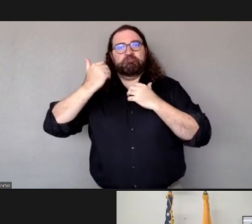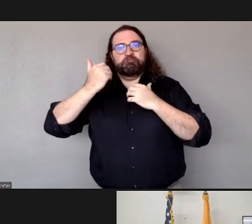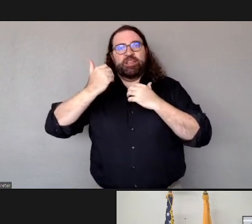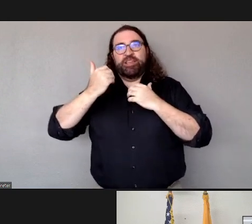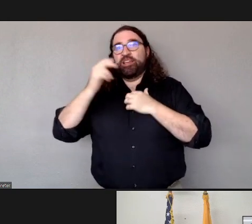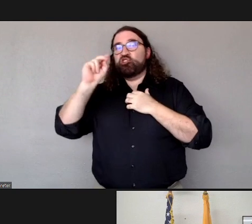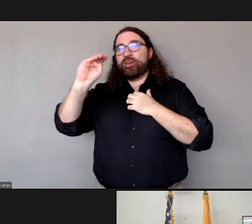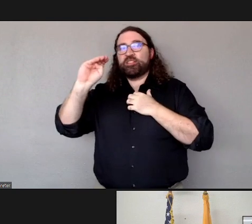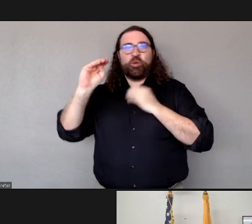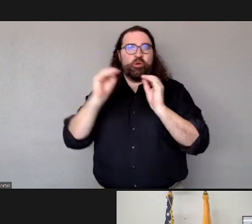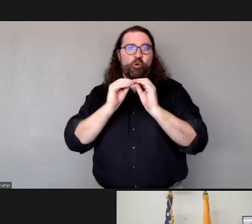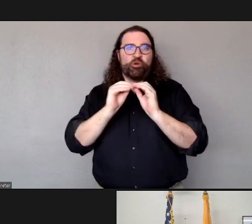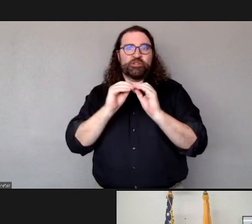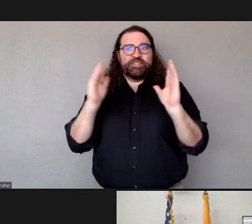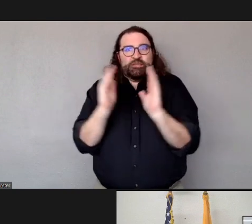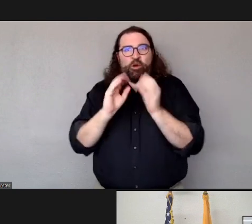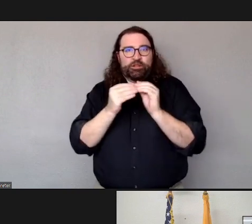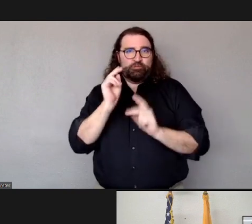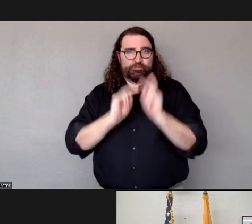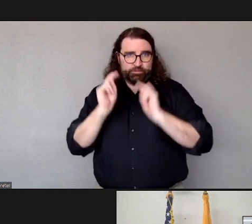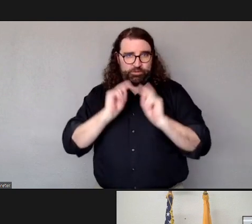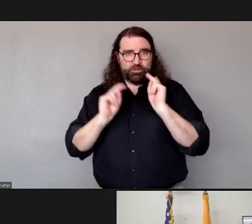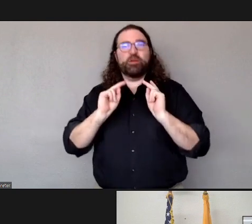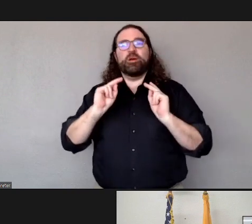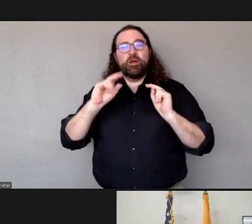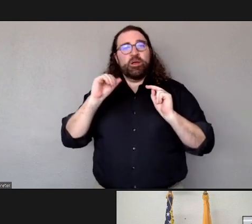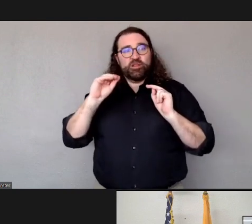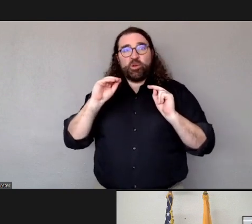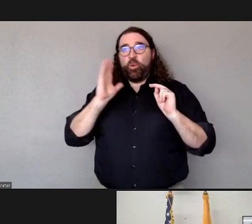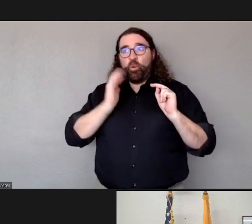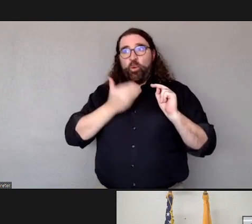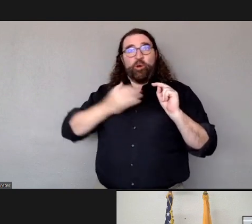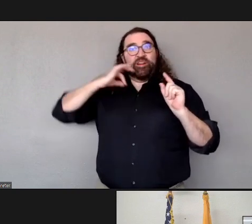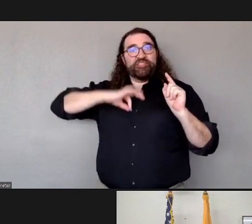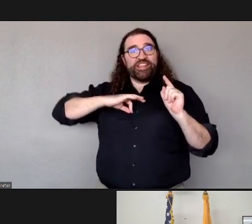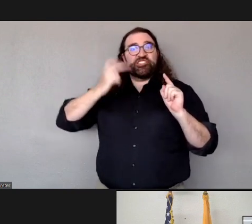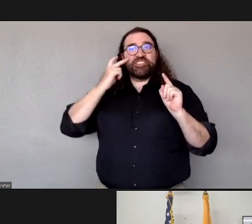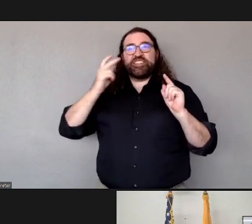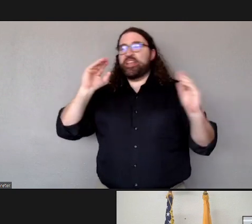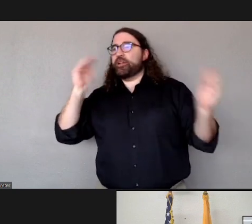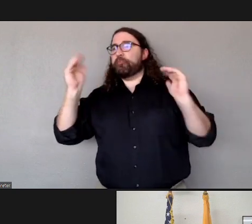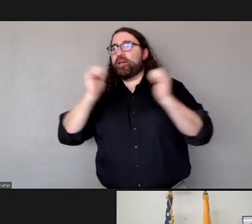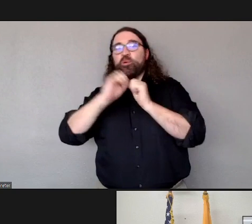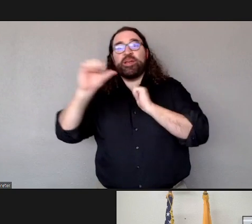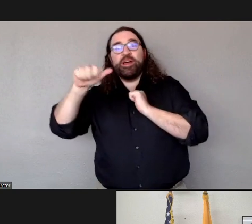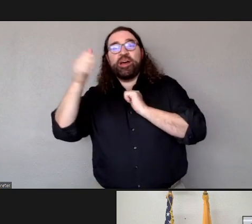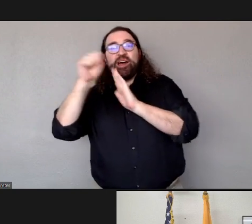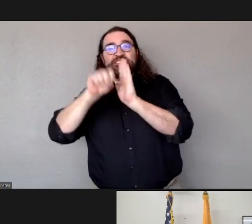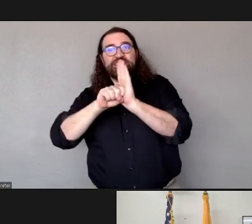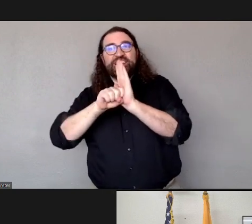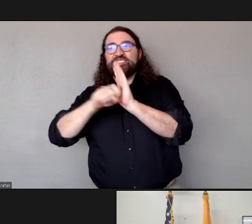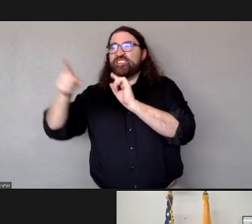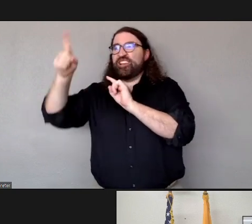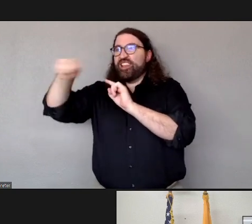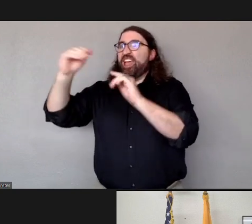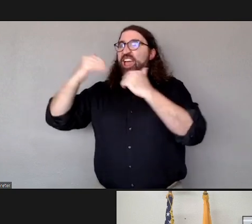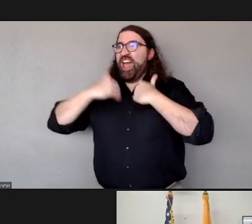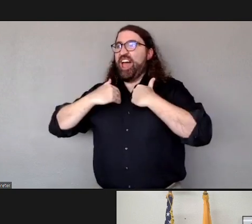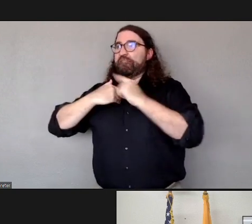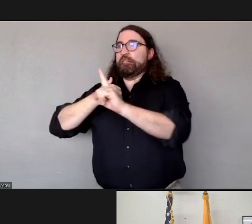smaller state. And so we got, the advantage of seeing that other states already started getting cases, and we then were able